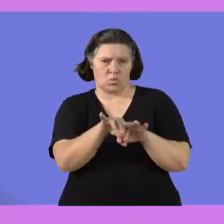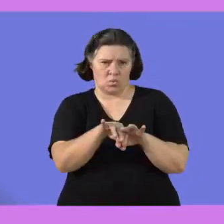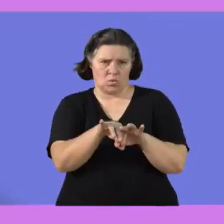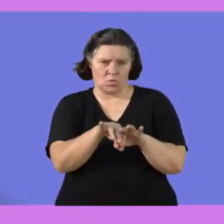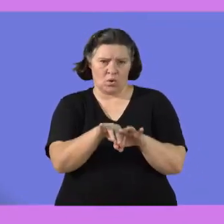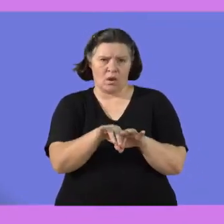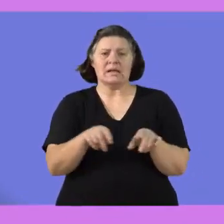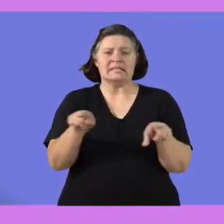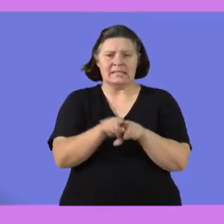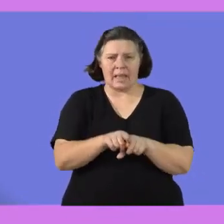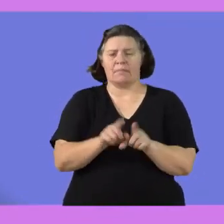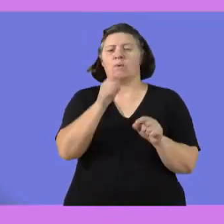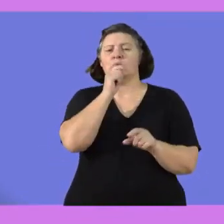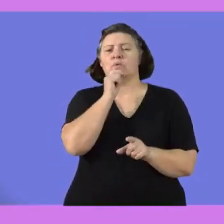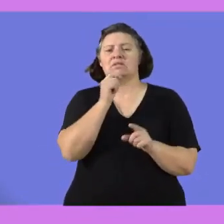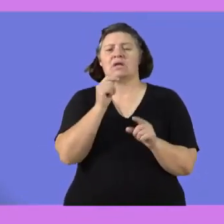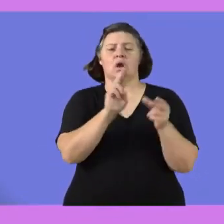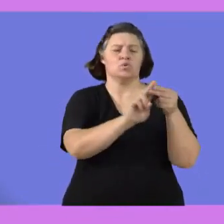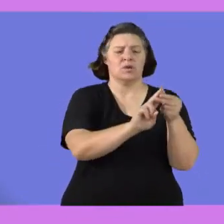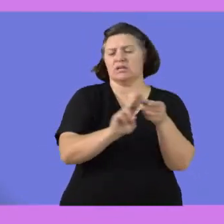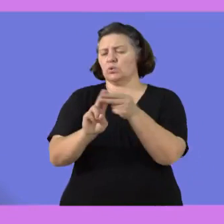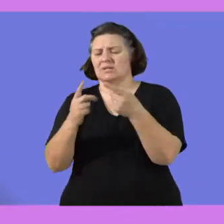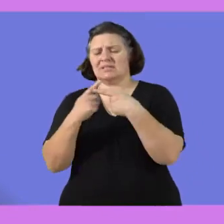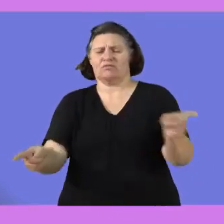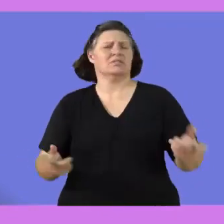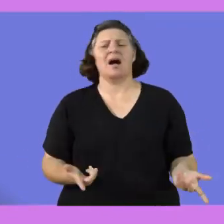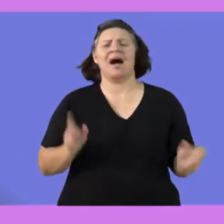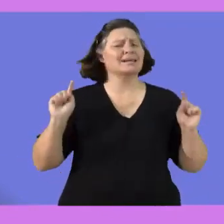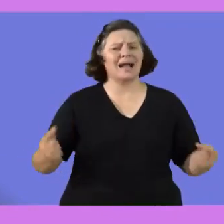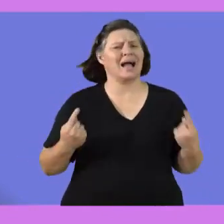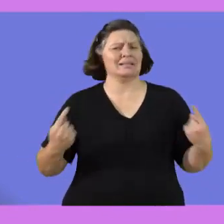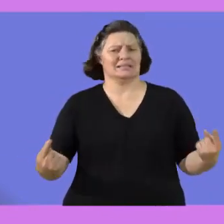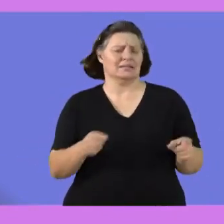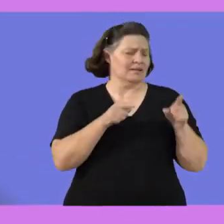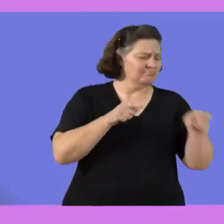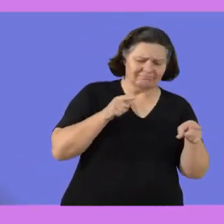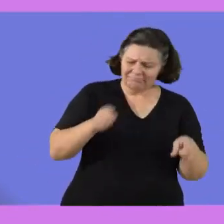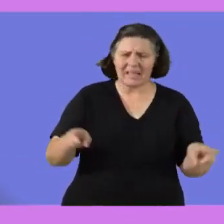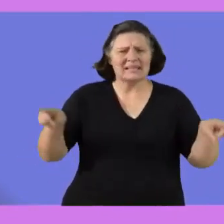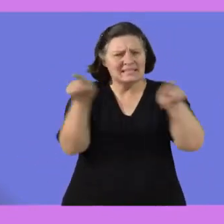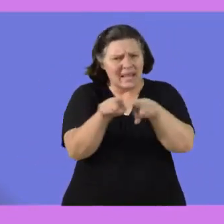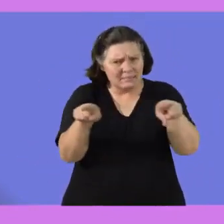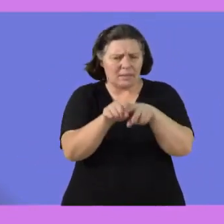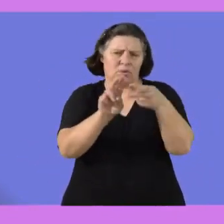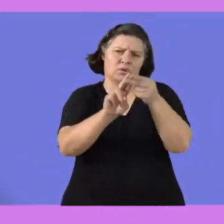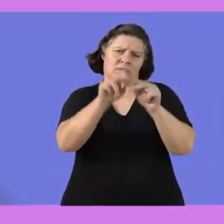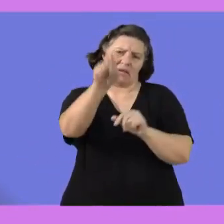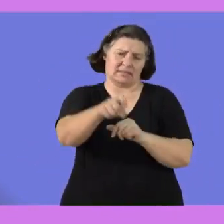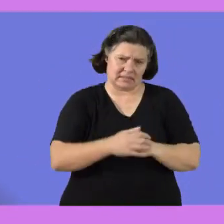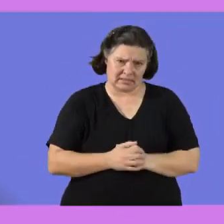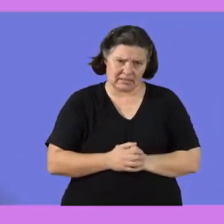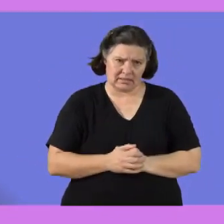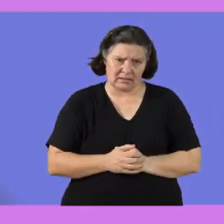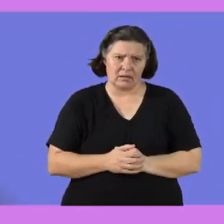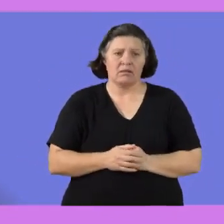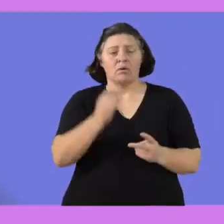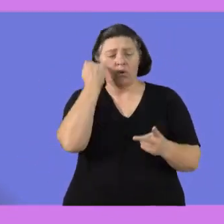values while using different units. Remember, we say the units should always be the same. You use the